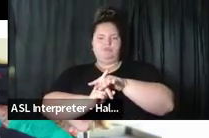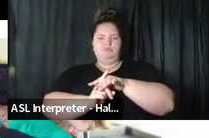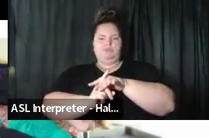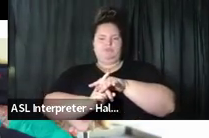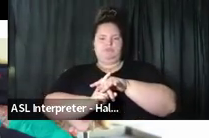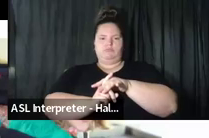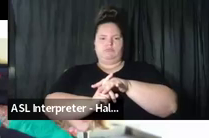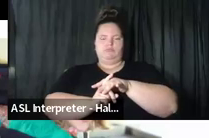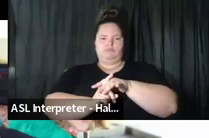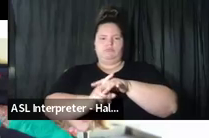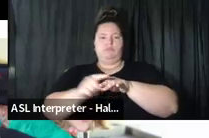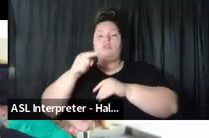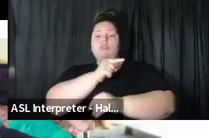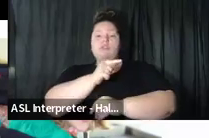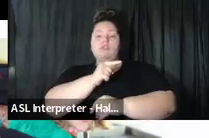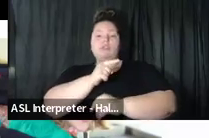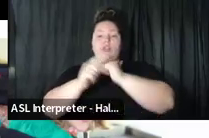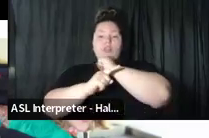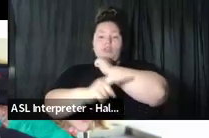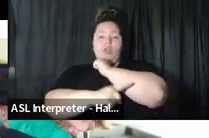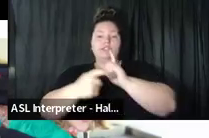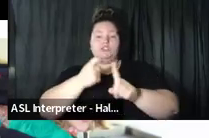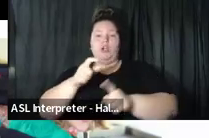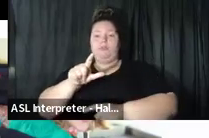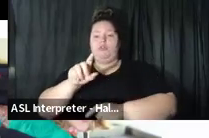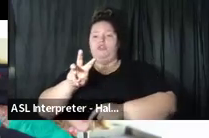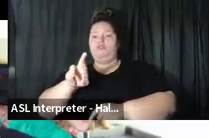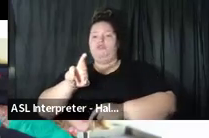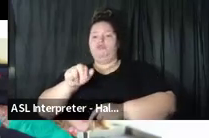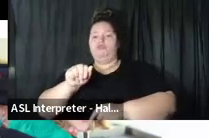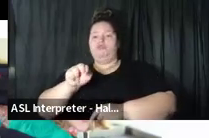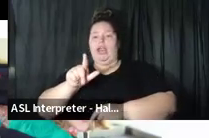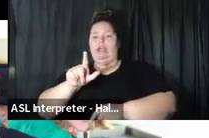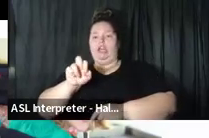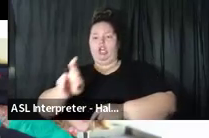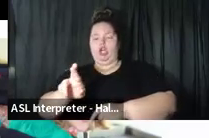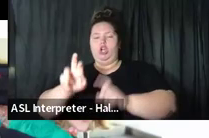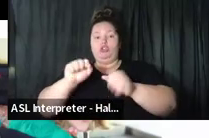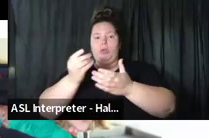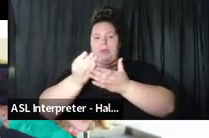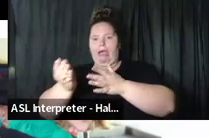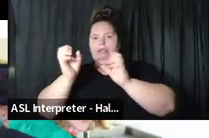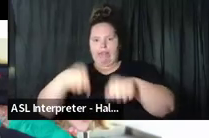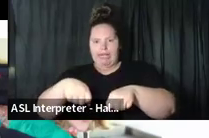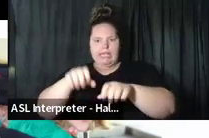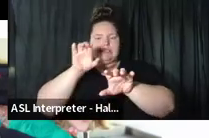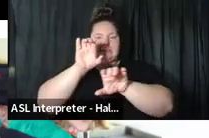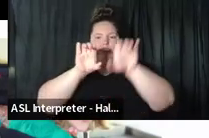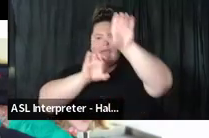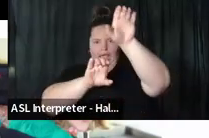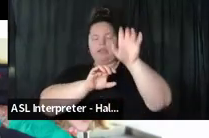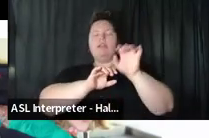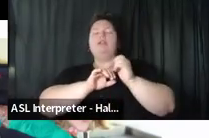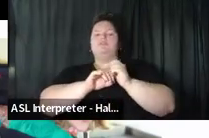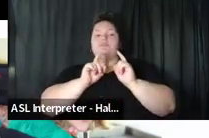piece of luggage by Wrangler. You can buy several pieces and they stack together. But one thing that's cool about this particular piece is that it's